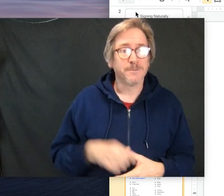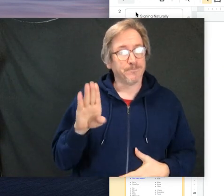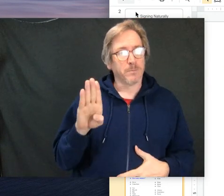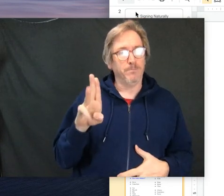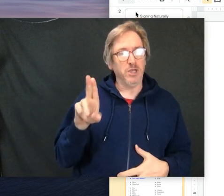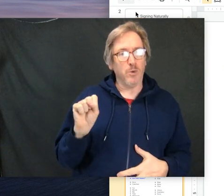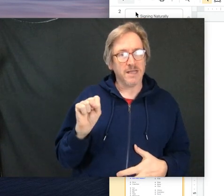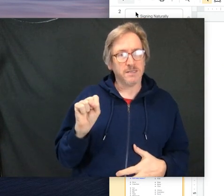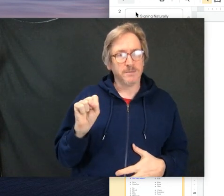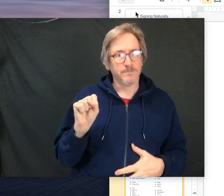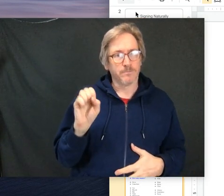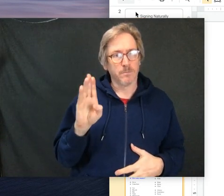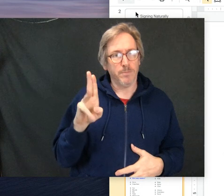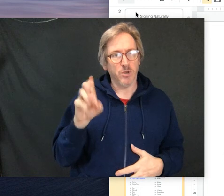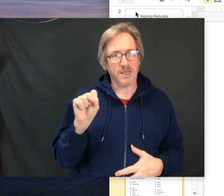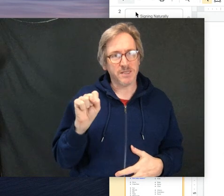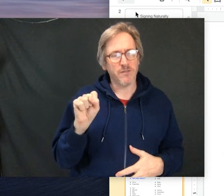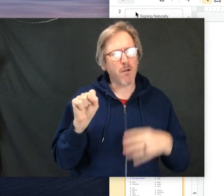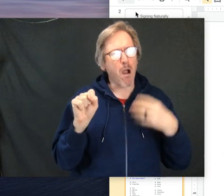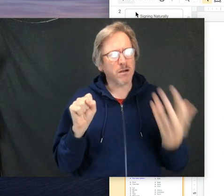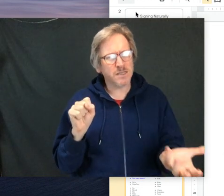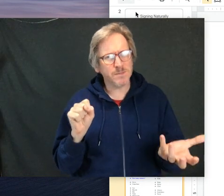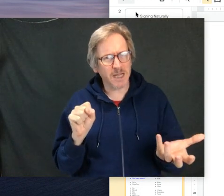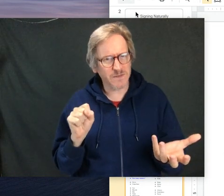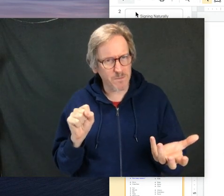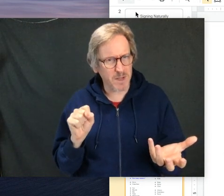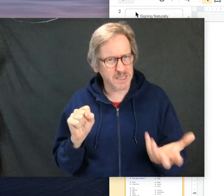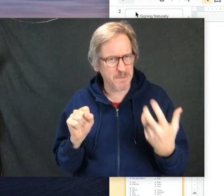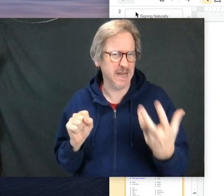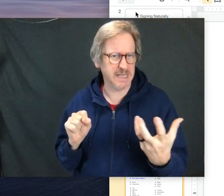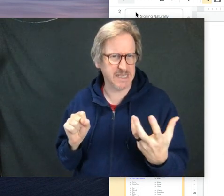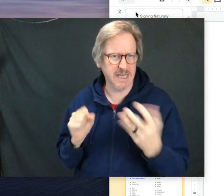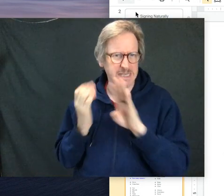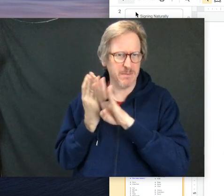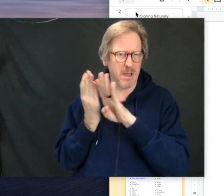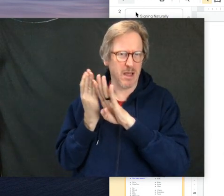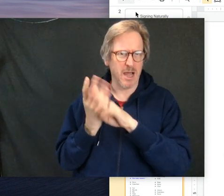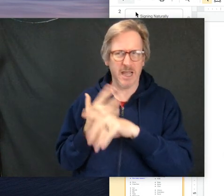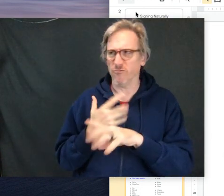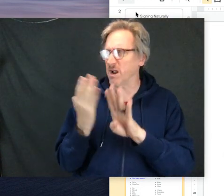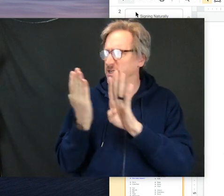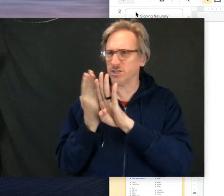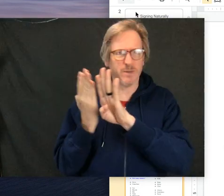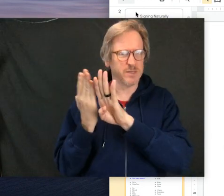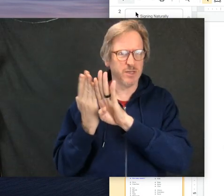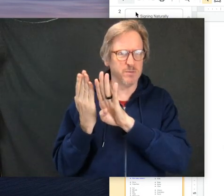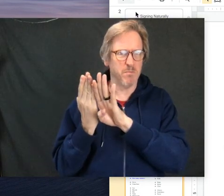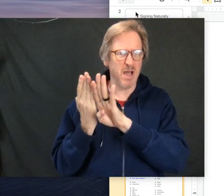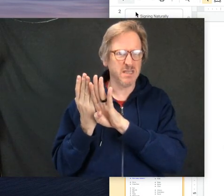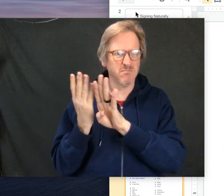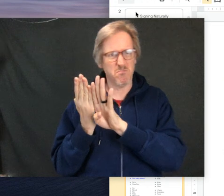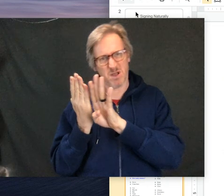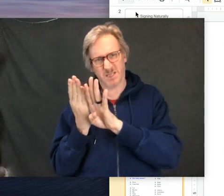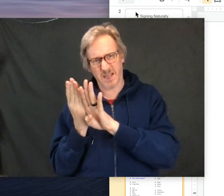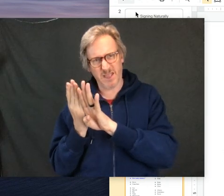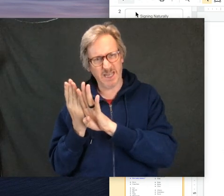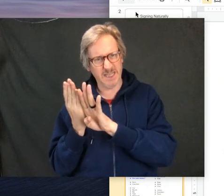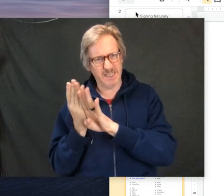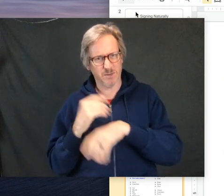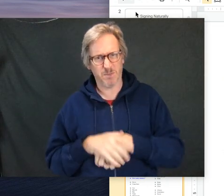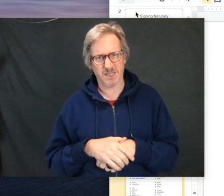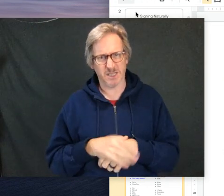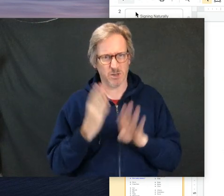Bus, bus. There are some signs for bus depending on the city. Some in Rochester we used to use bus. I think